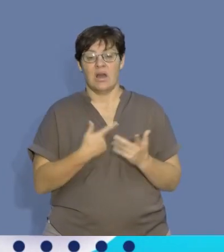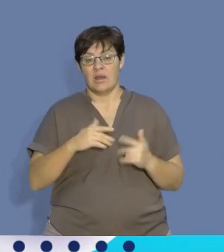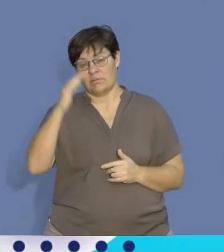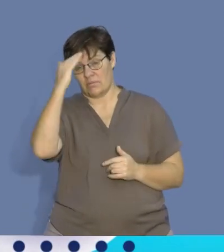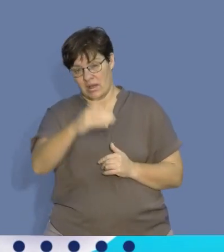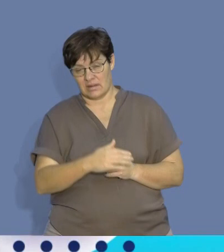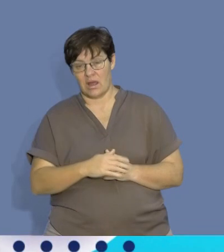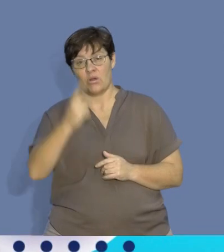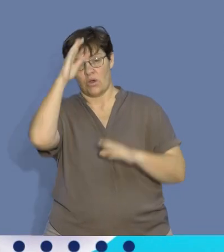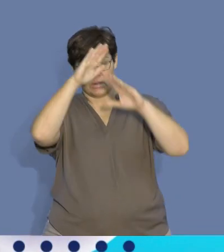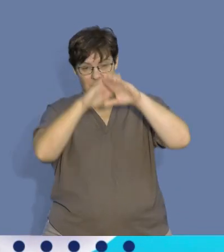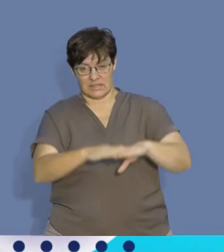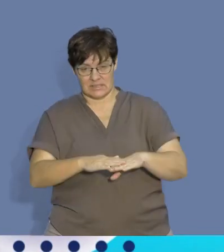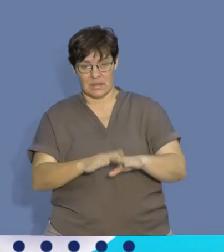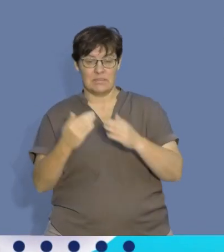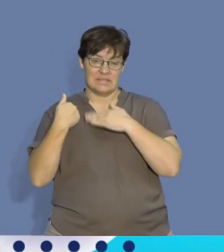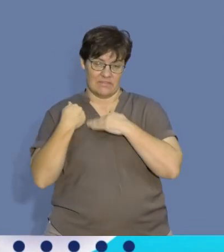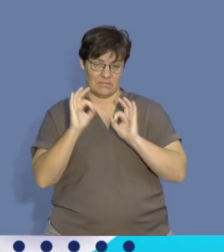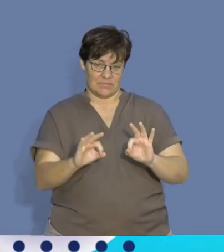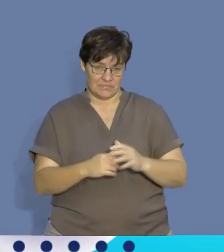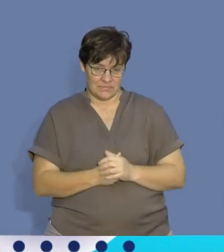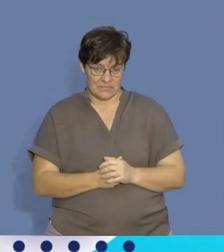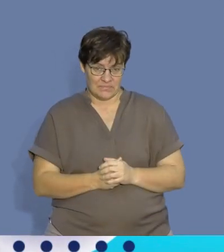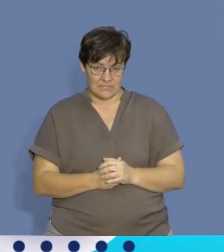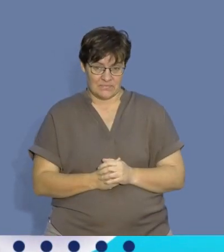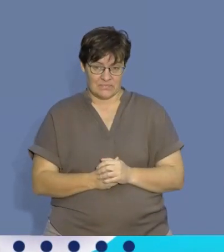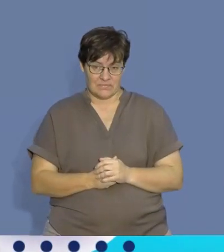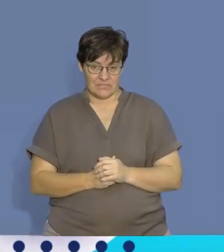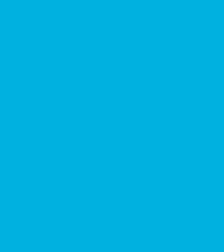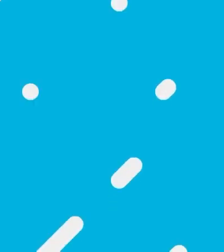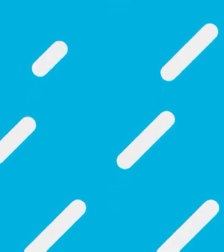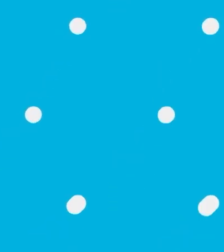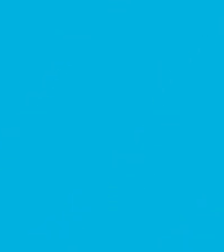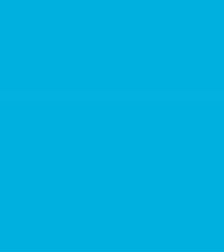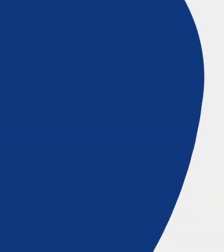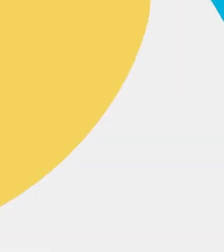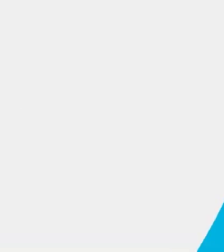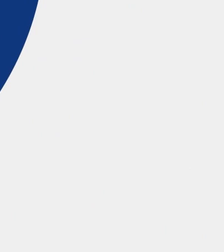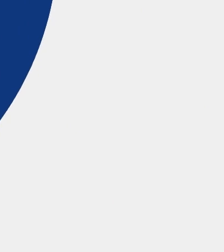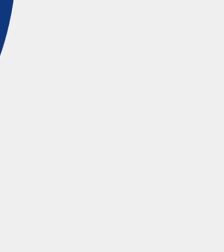meet again, it's goodbye and God bless, and please be safe.